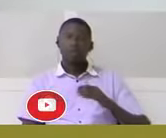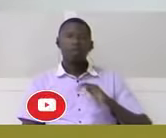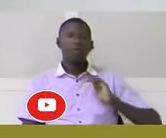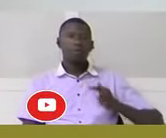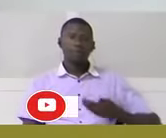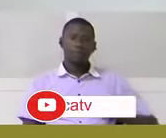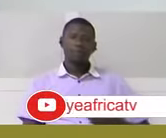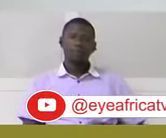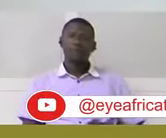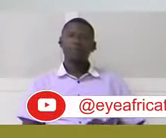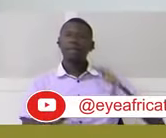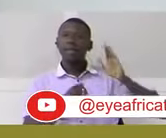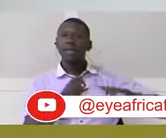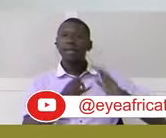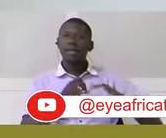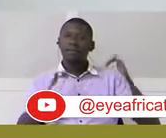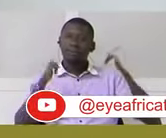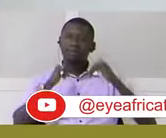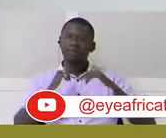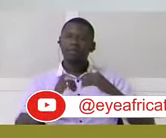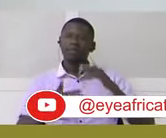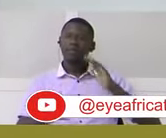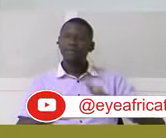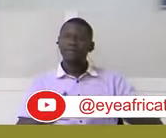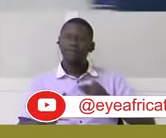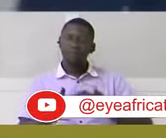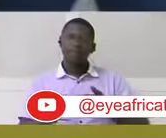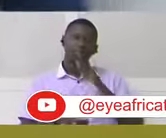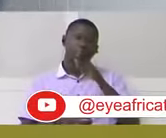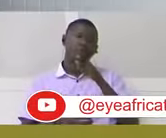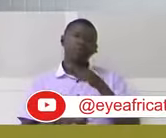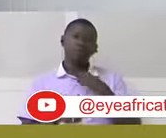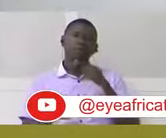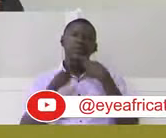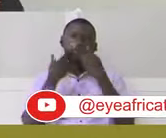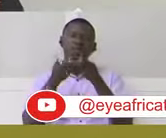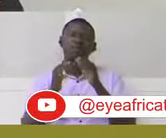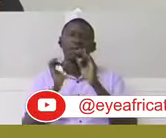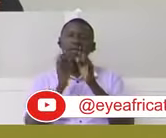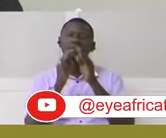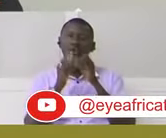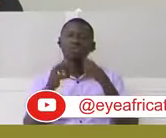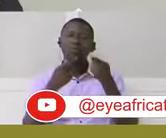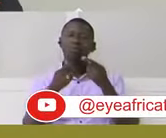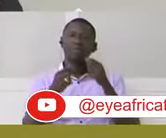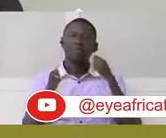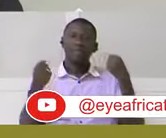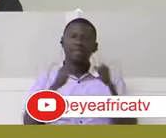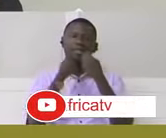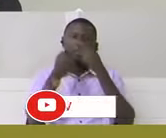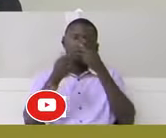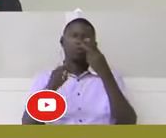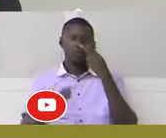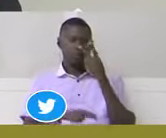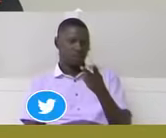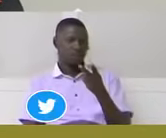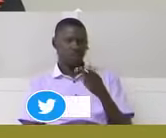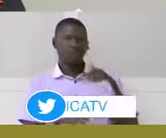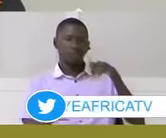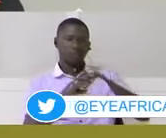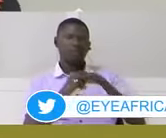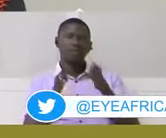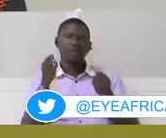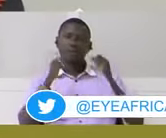In the last session, we ended with you giving us a narration of some of the accidents that you witnessed within the presidential convoy.